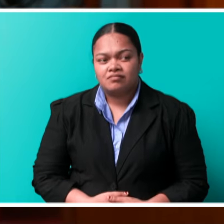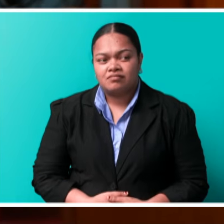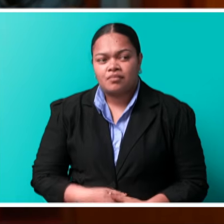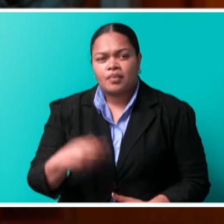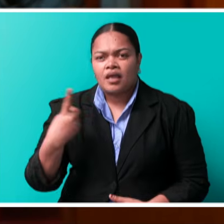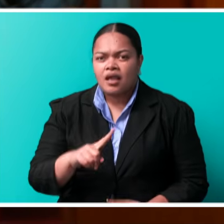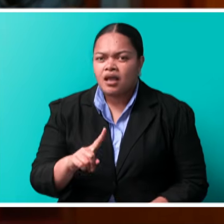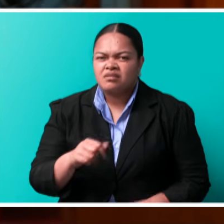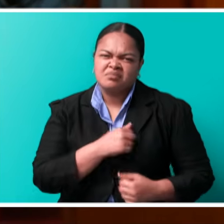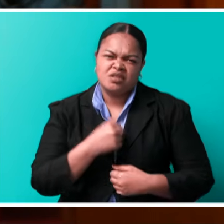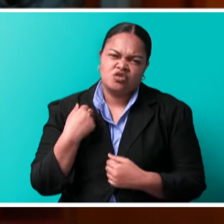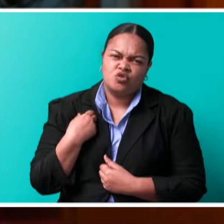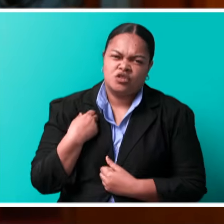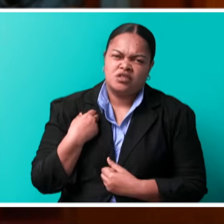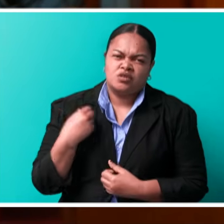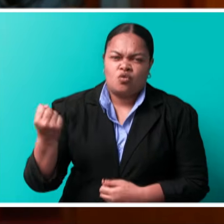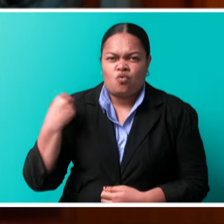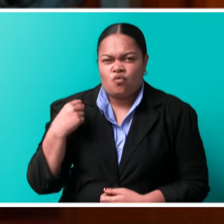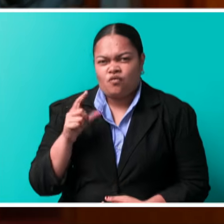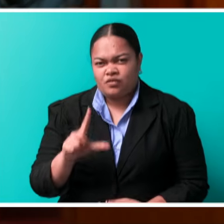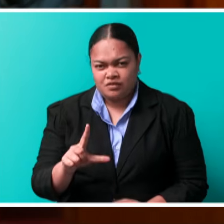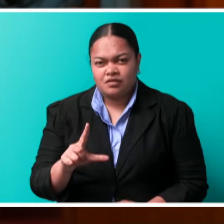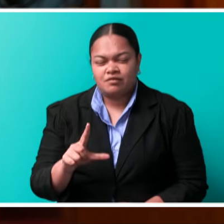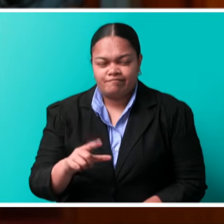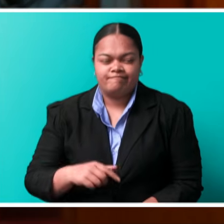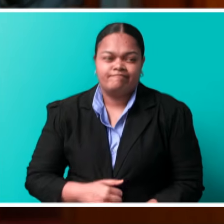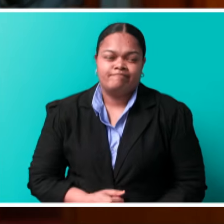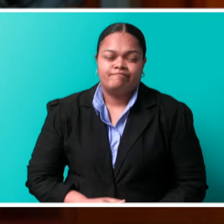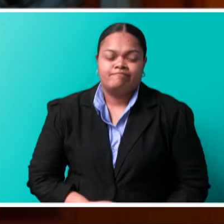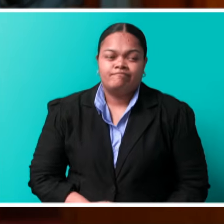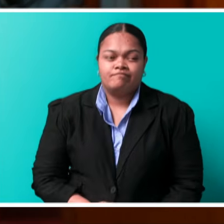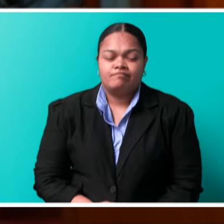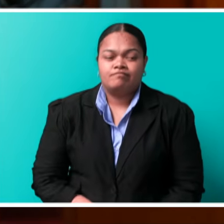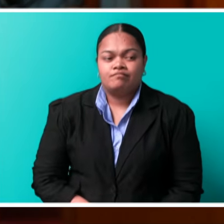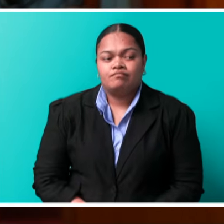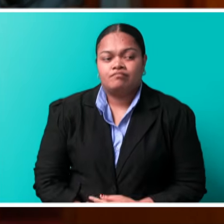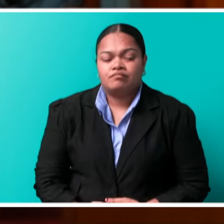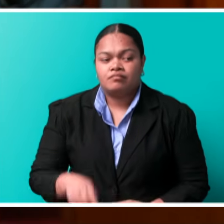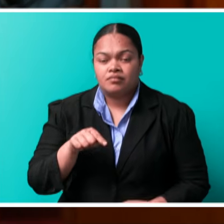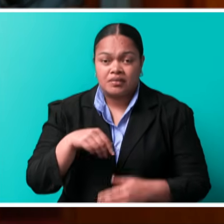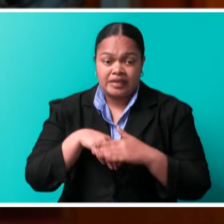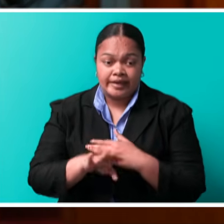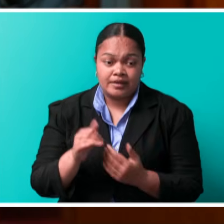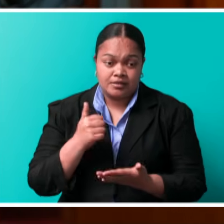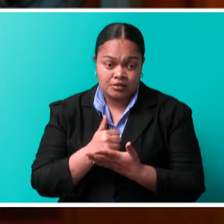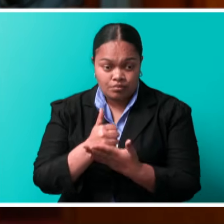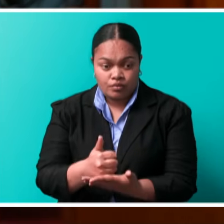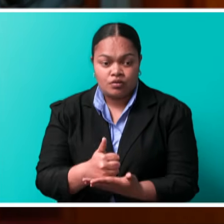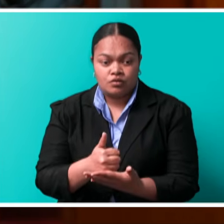in the observer group that was deployed in support of